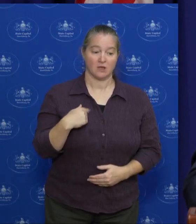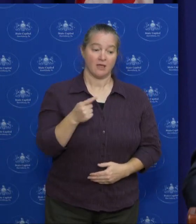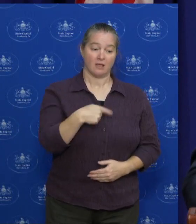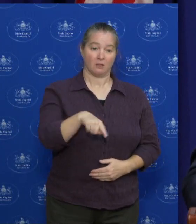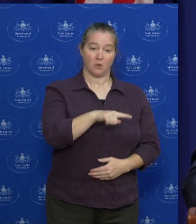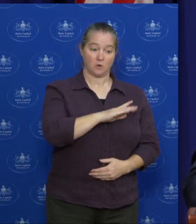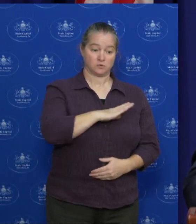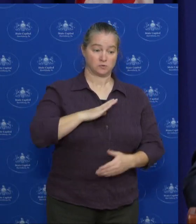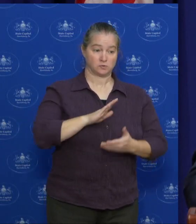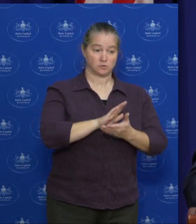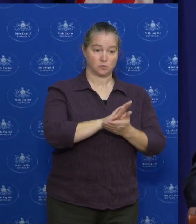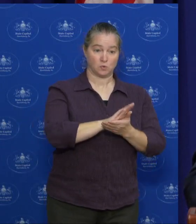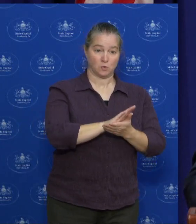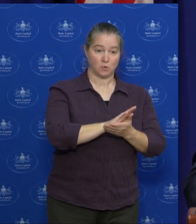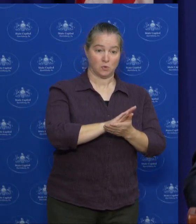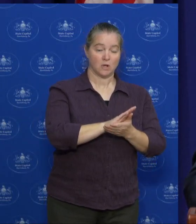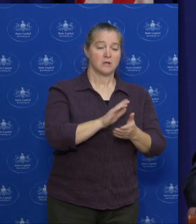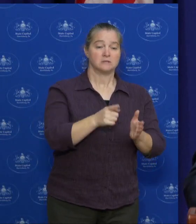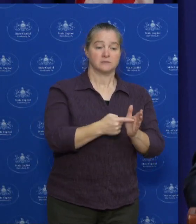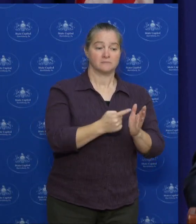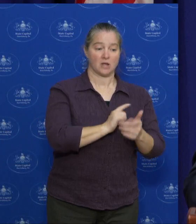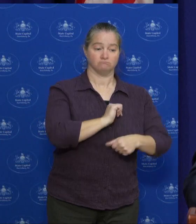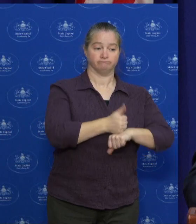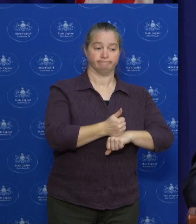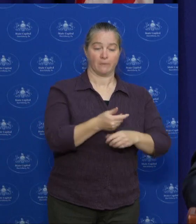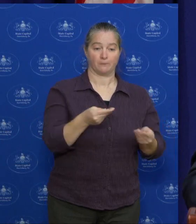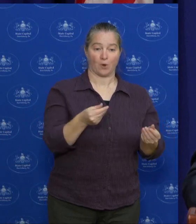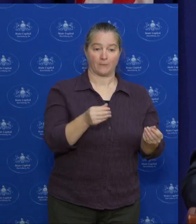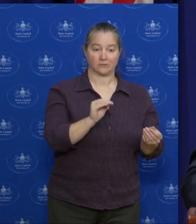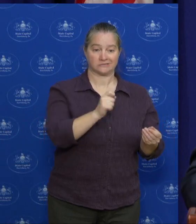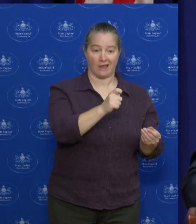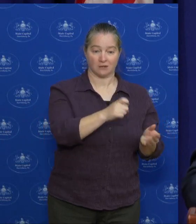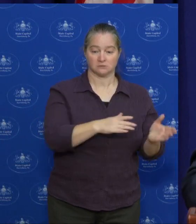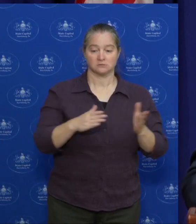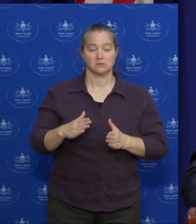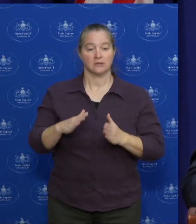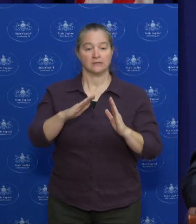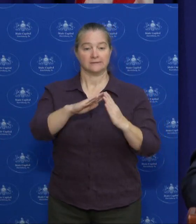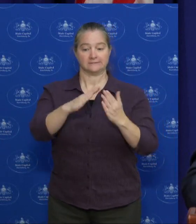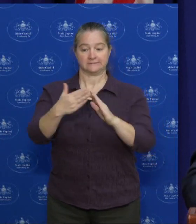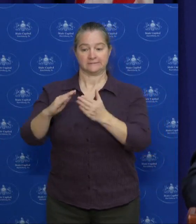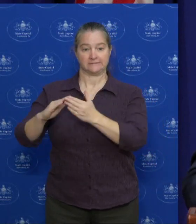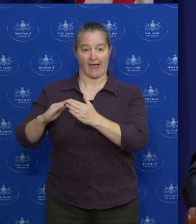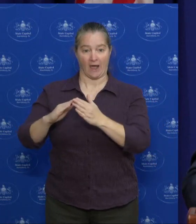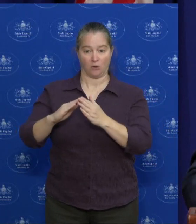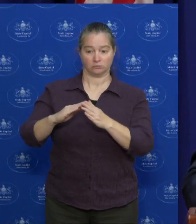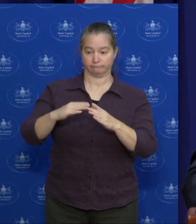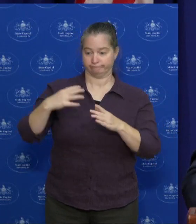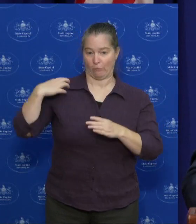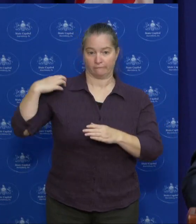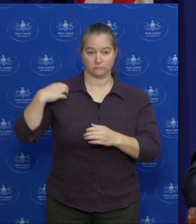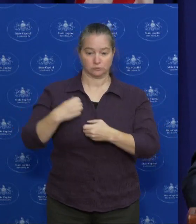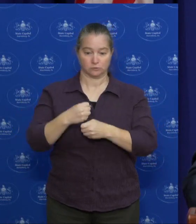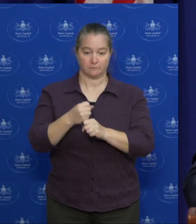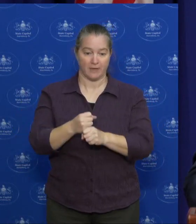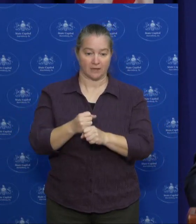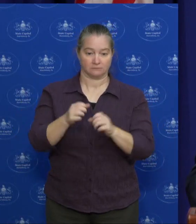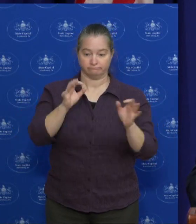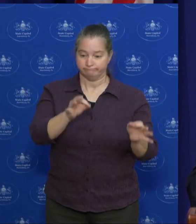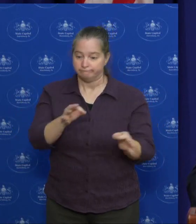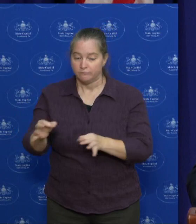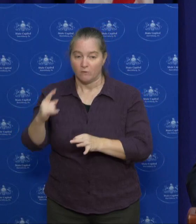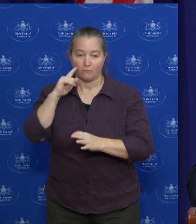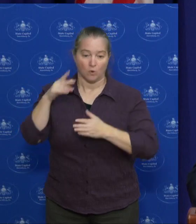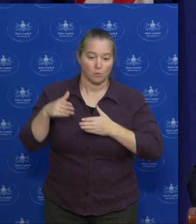rates, municipal and county elections or officials who will make local public safety and infrastructure